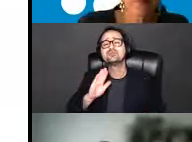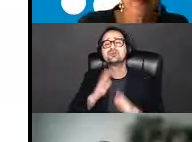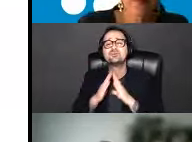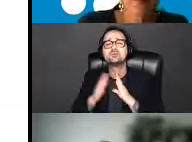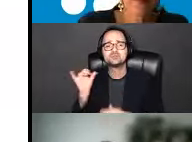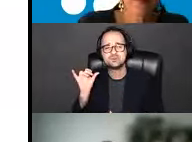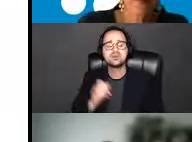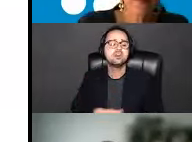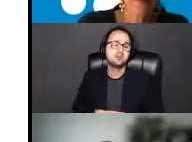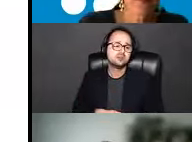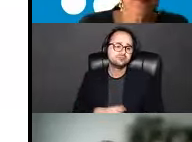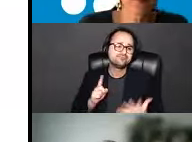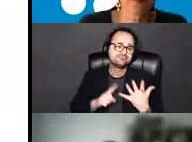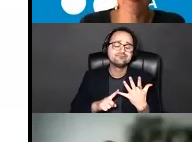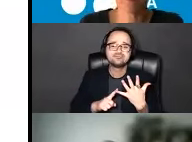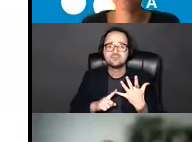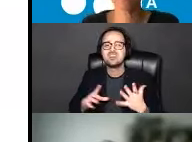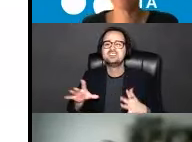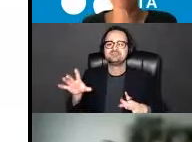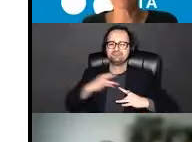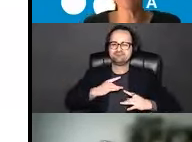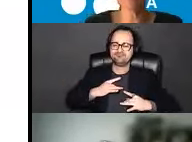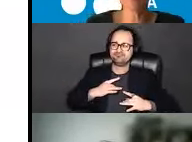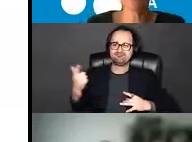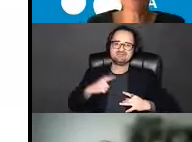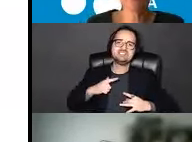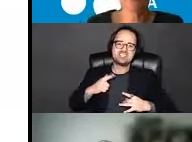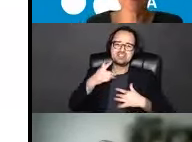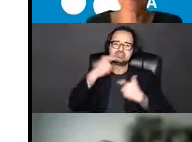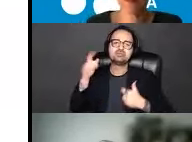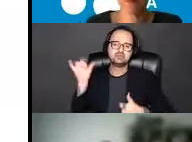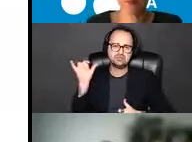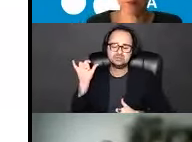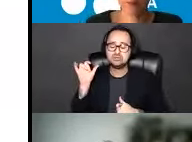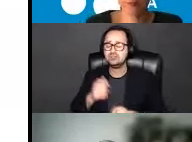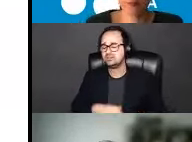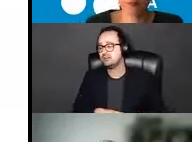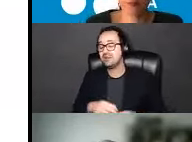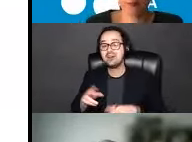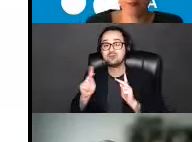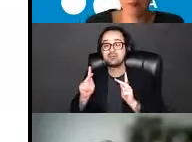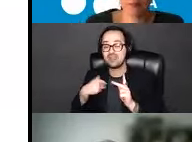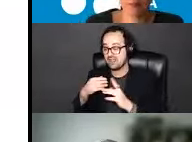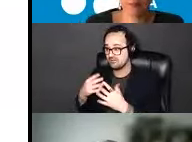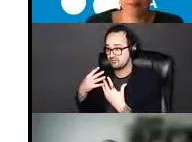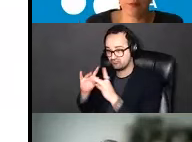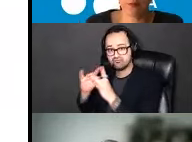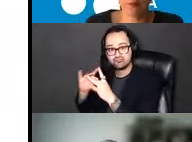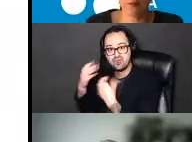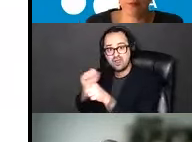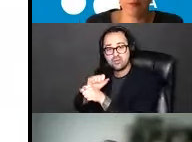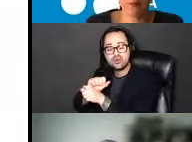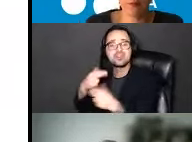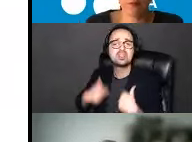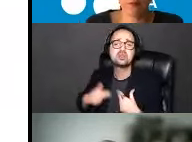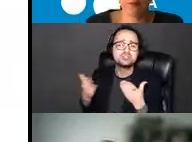and also secondary trauma, as I was speaking to earlier, that folks who do relational health work in human services,